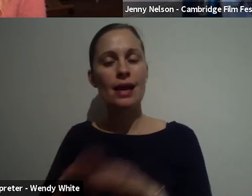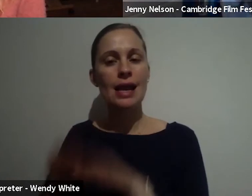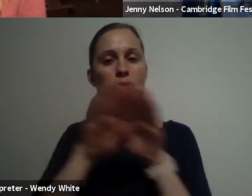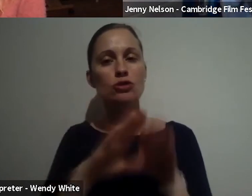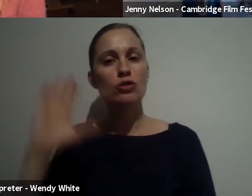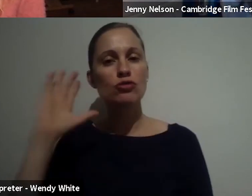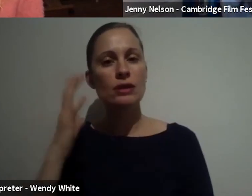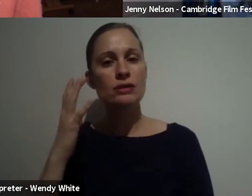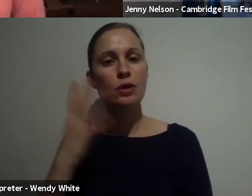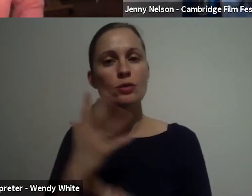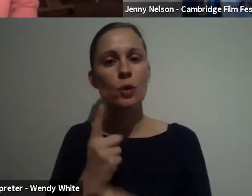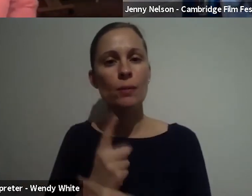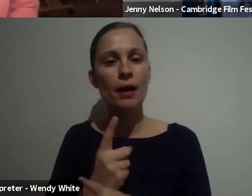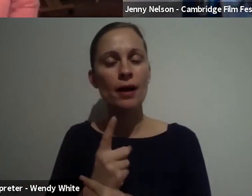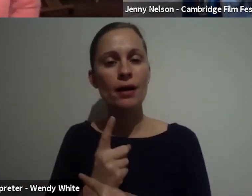about